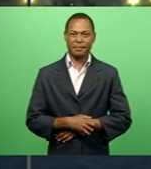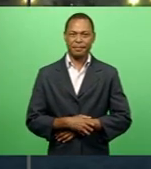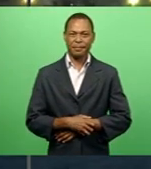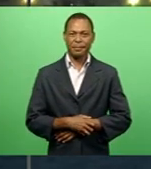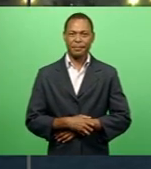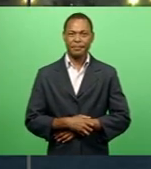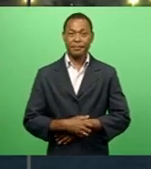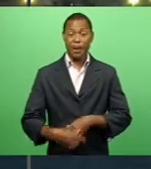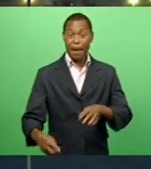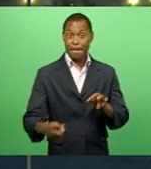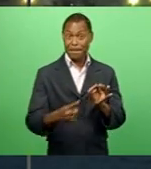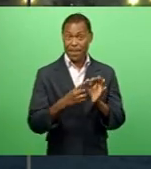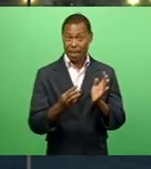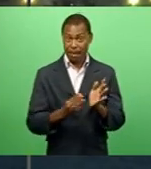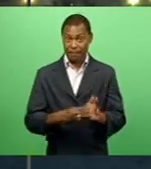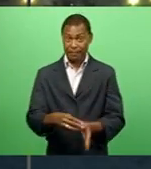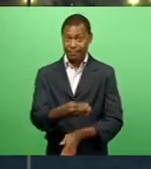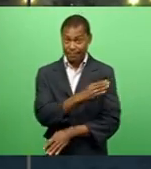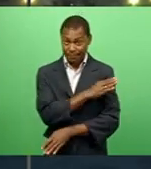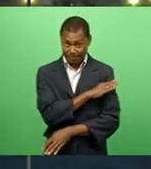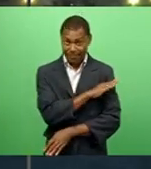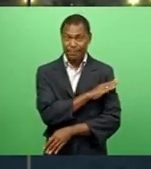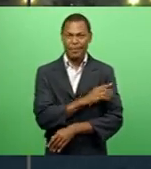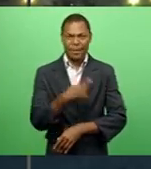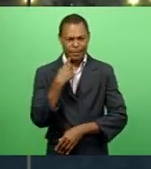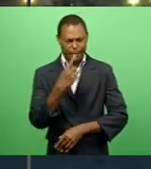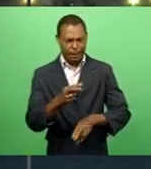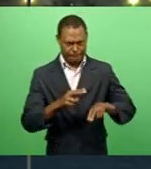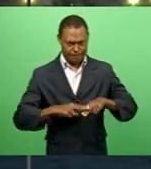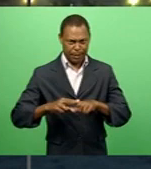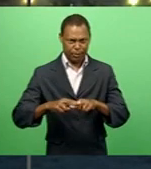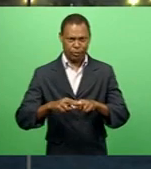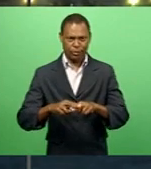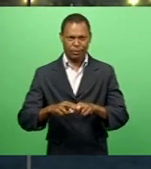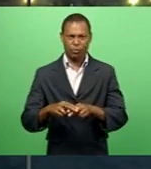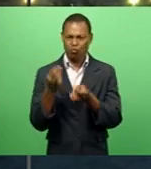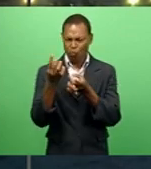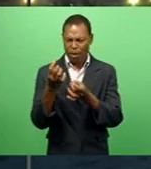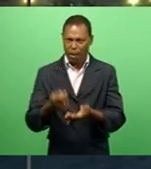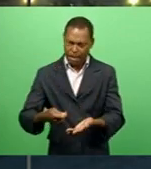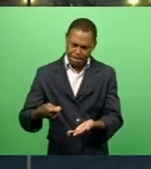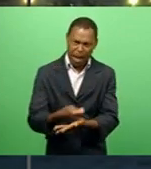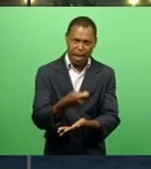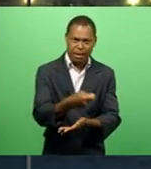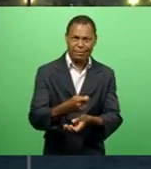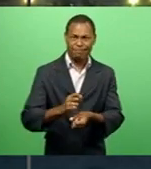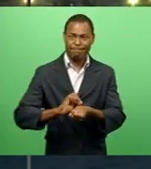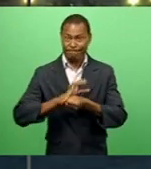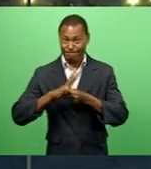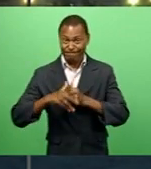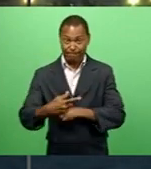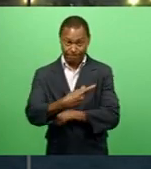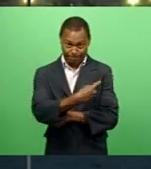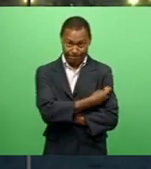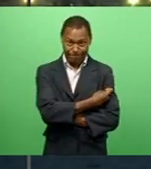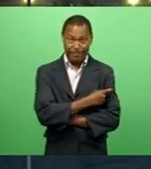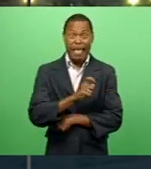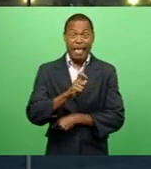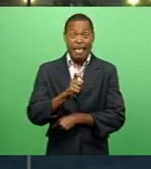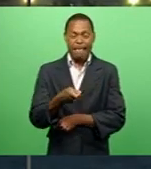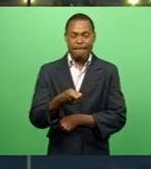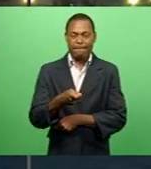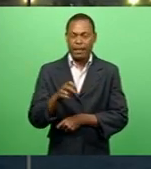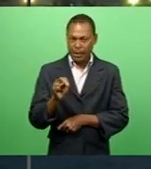Prime Minister Worenge Bainimarama says Fiji is prepared to pay for the COVID-19 vaccine doses if the need